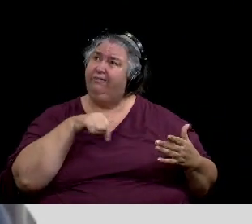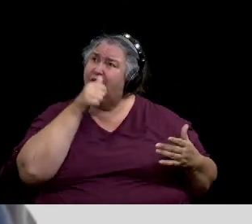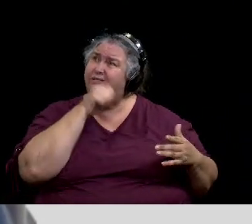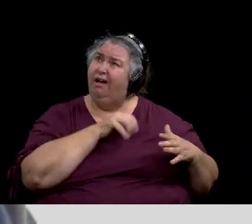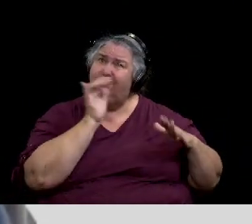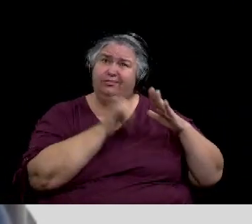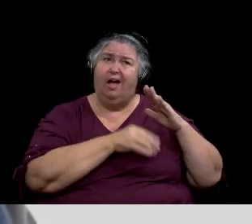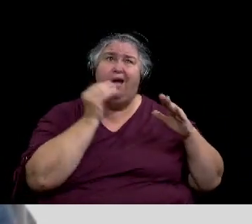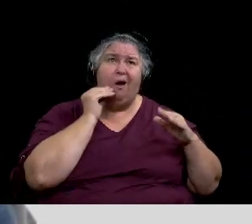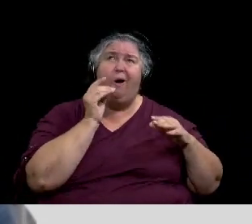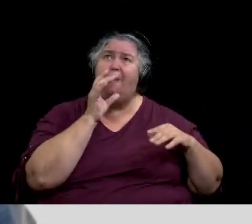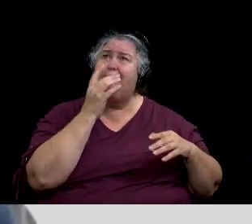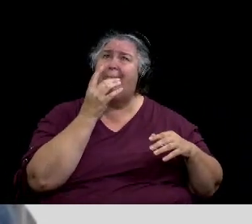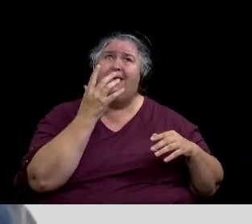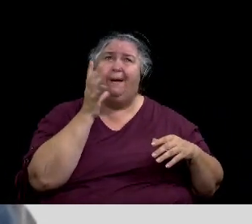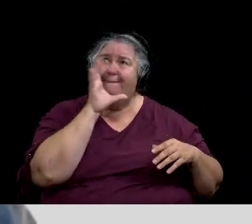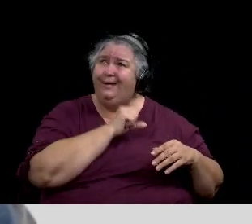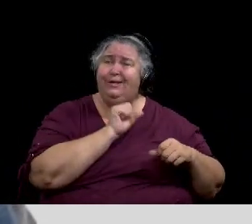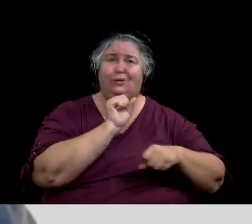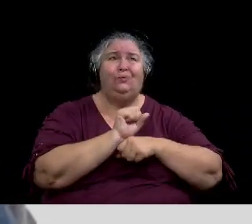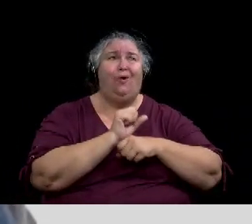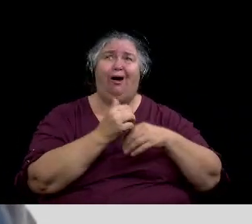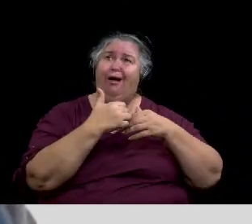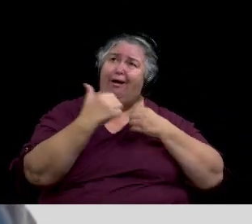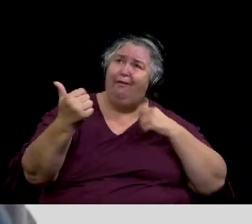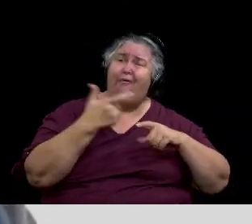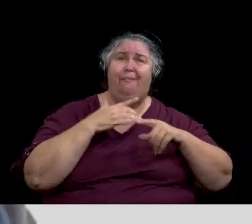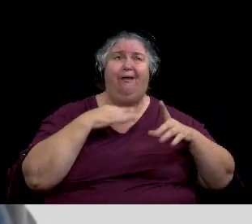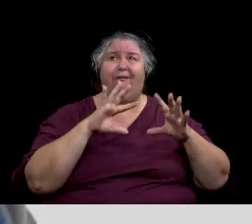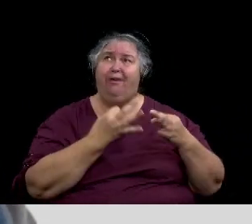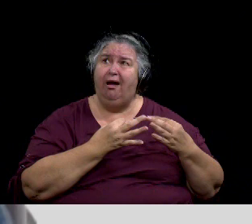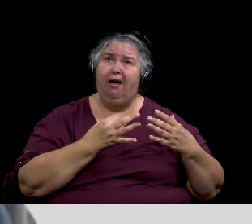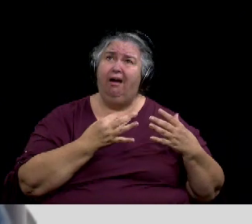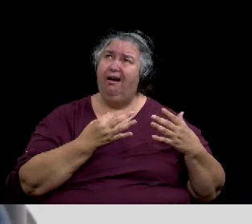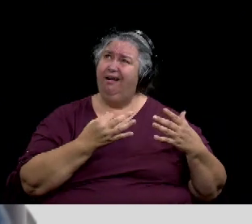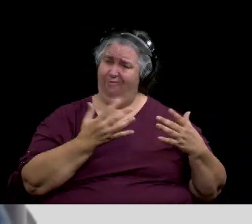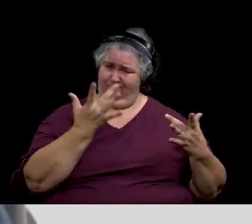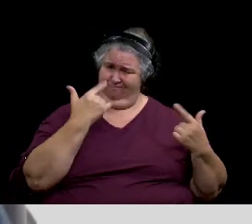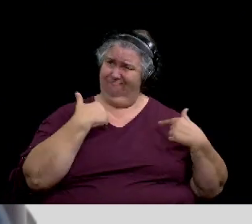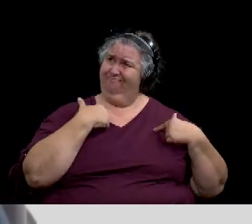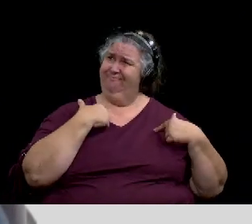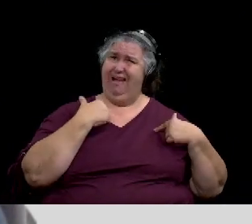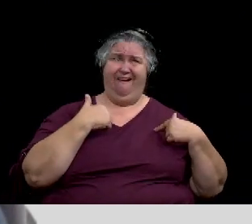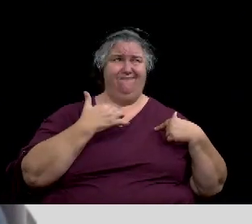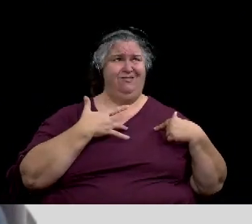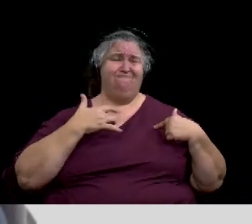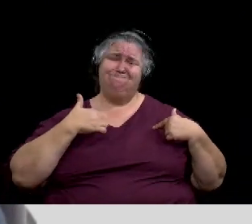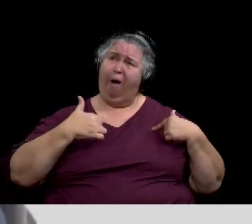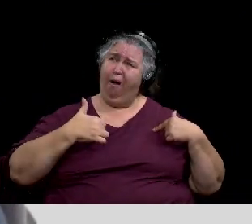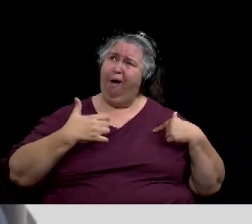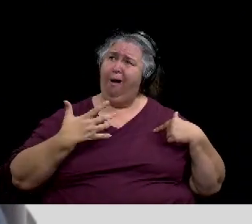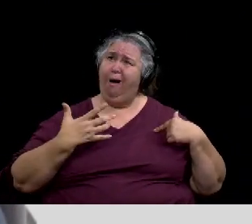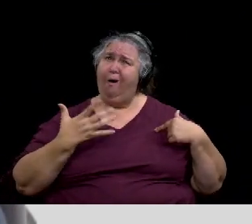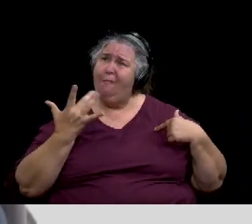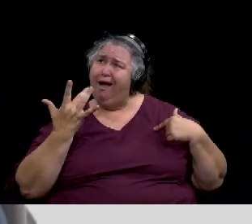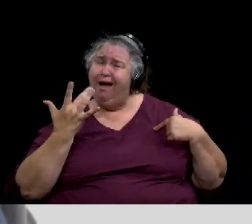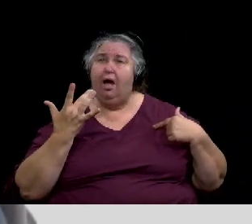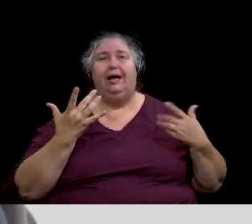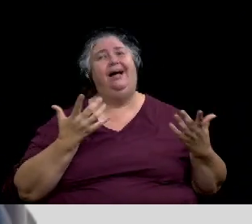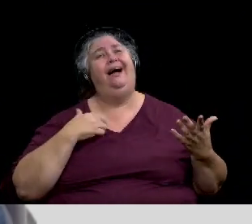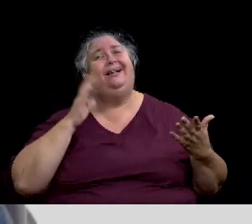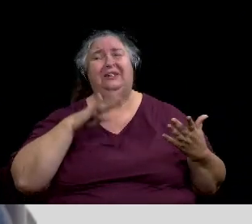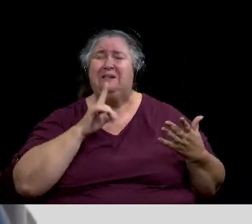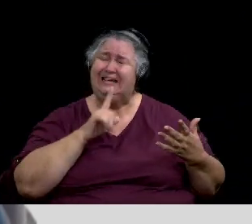work, to separate themselves from their family. Those are huge ask of